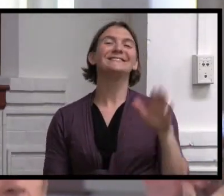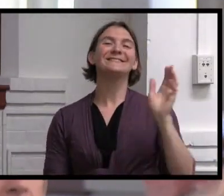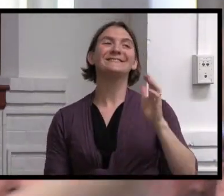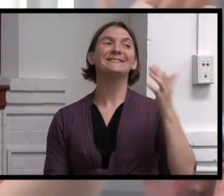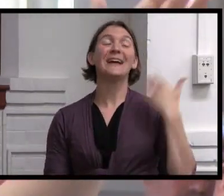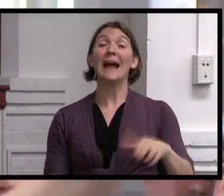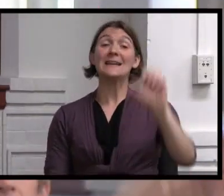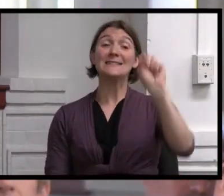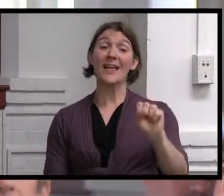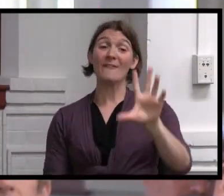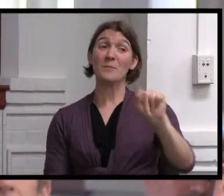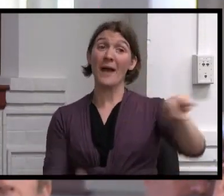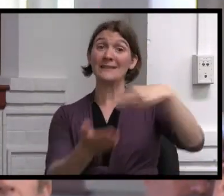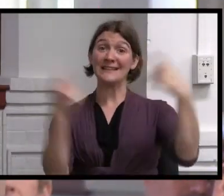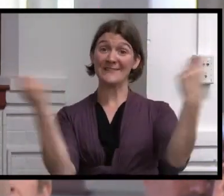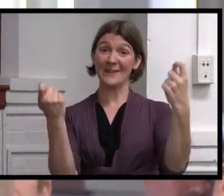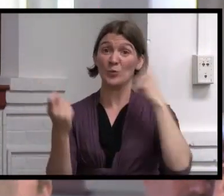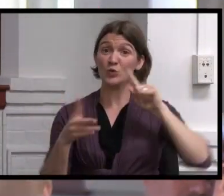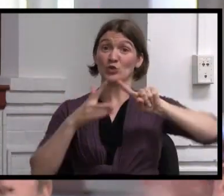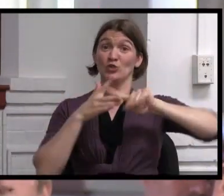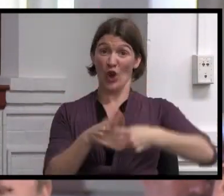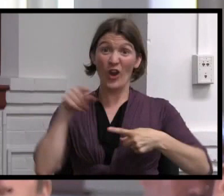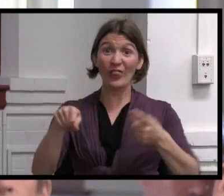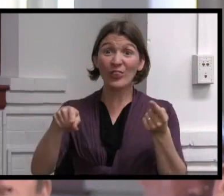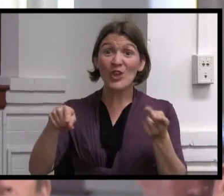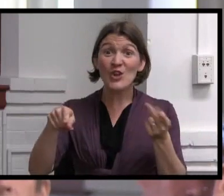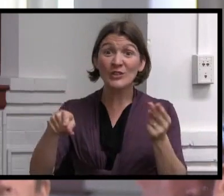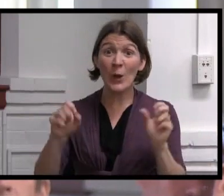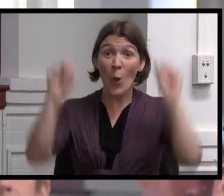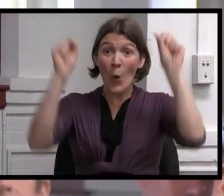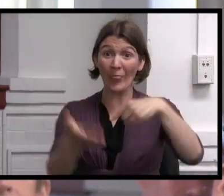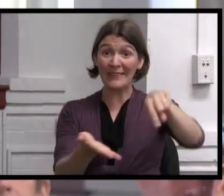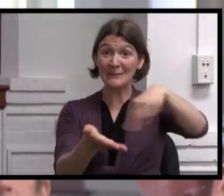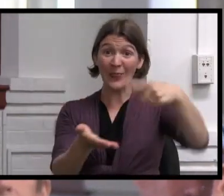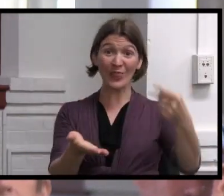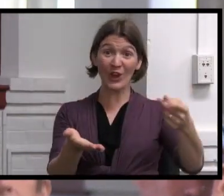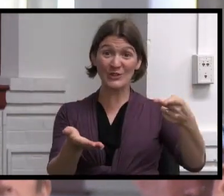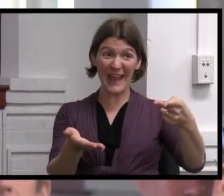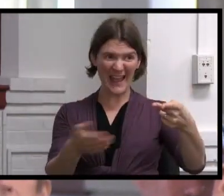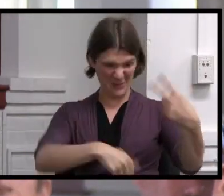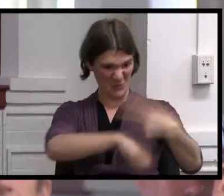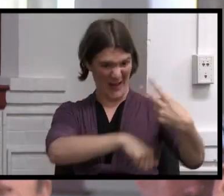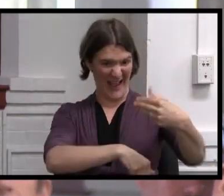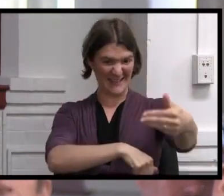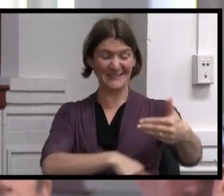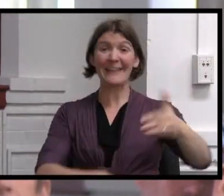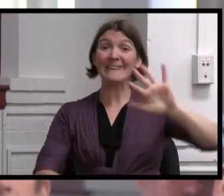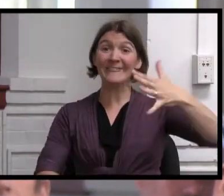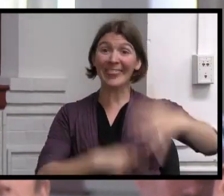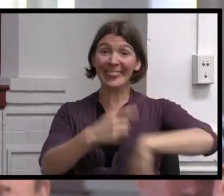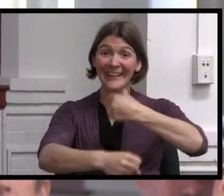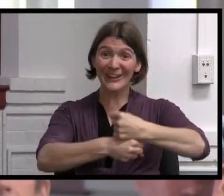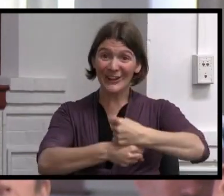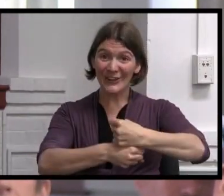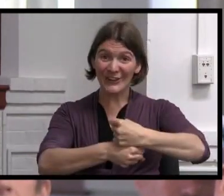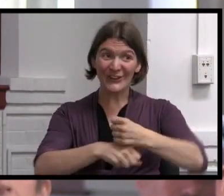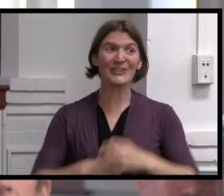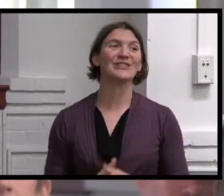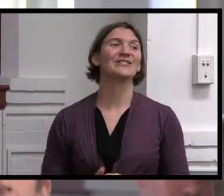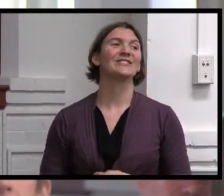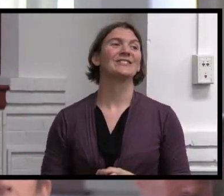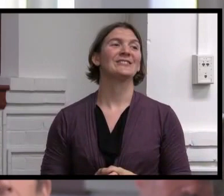So the Southern Vermont Dance Festival starts on Thursday of this week, and it's our fifth season,